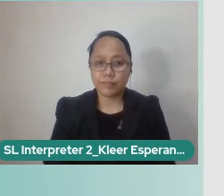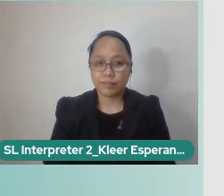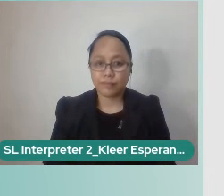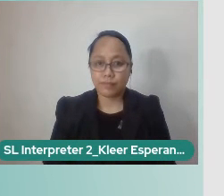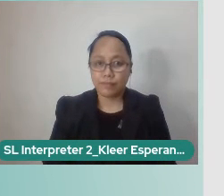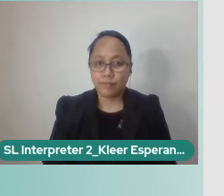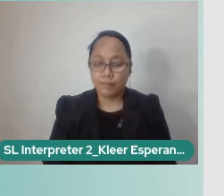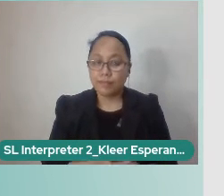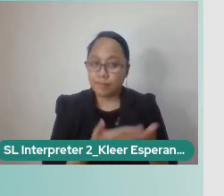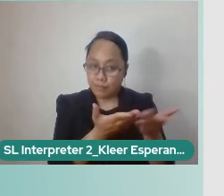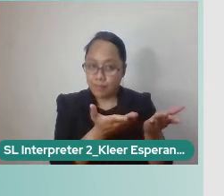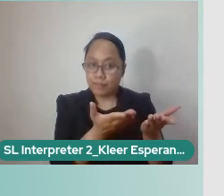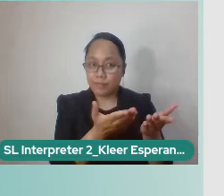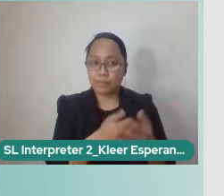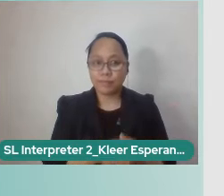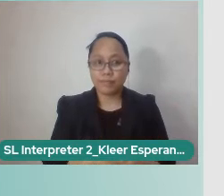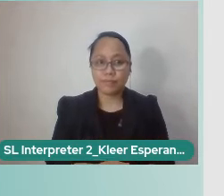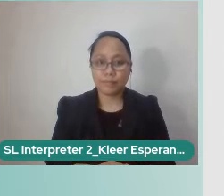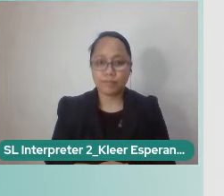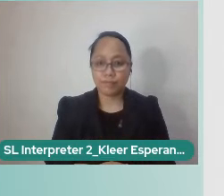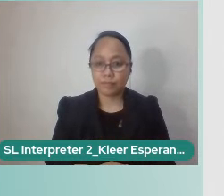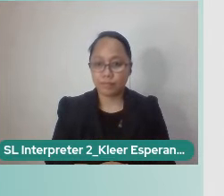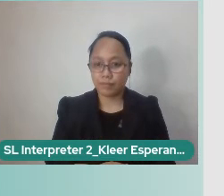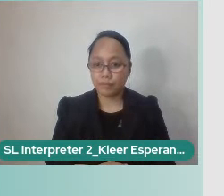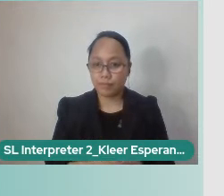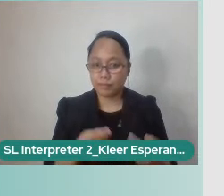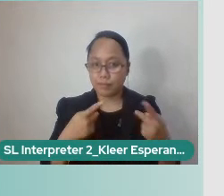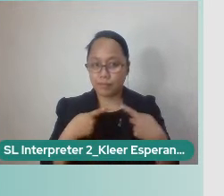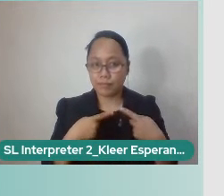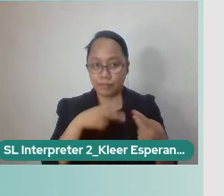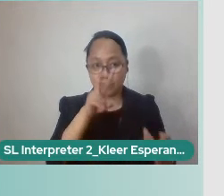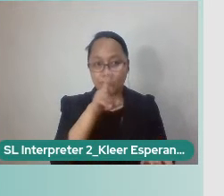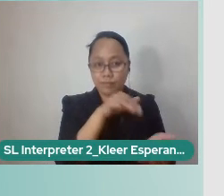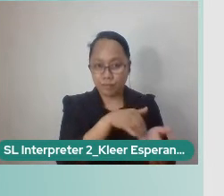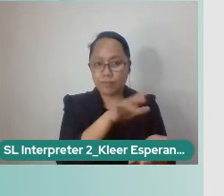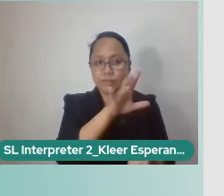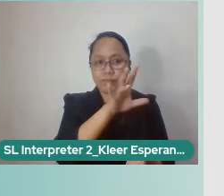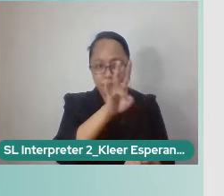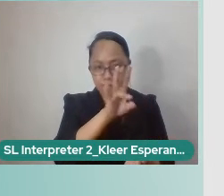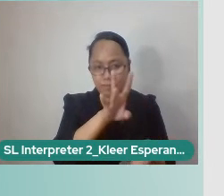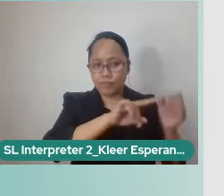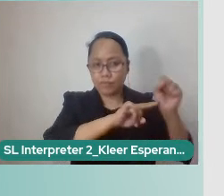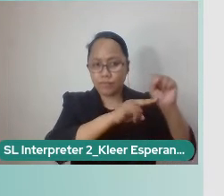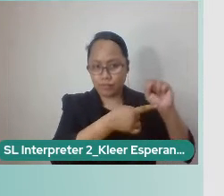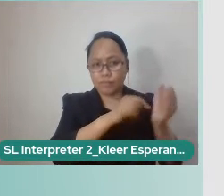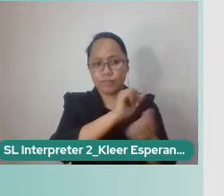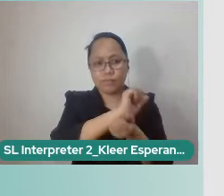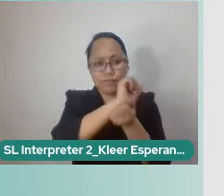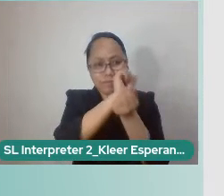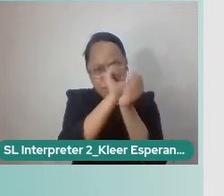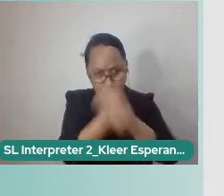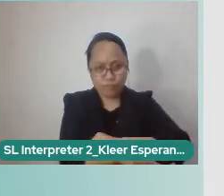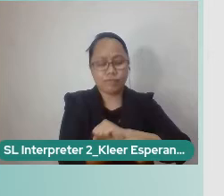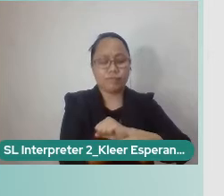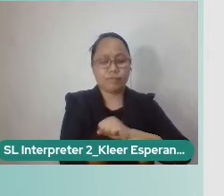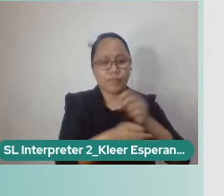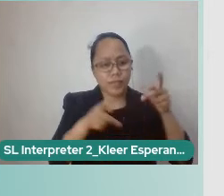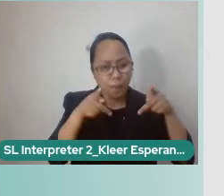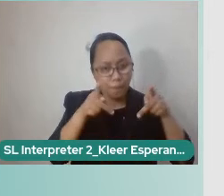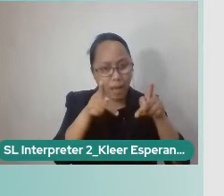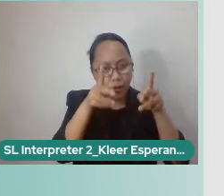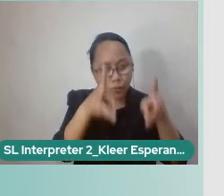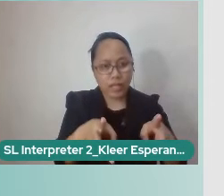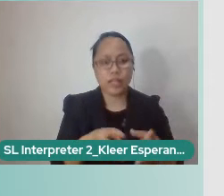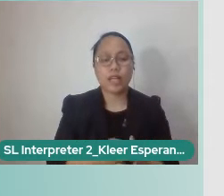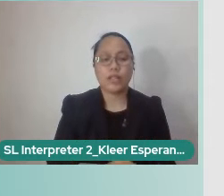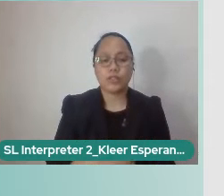just shows a schematic of the renewed pathway for the new HPV-based screening program as it was introduced